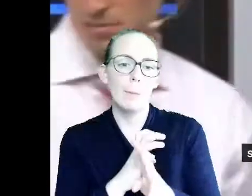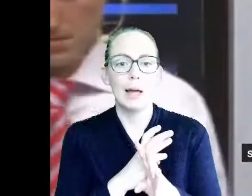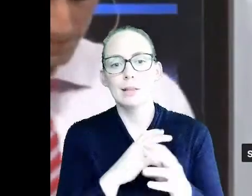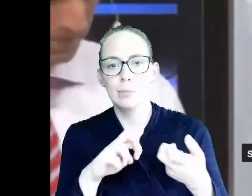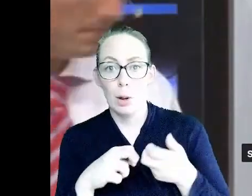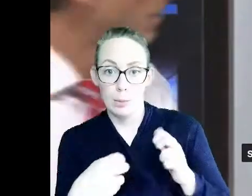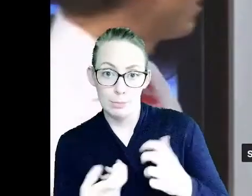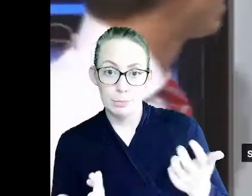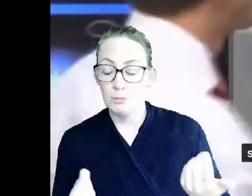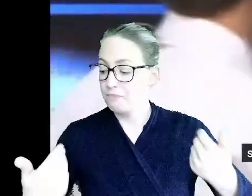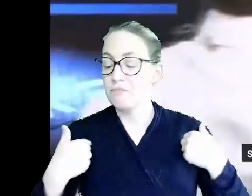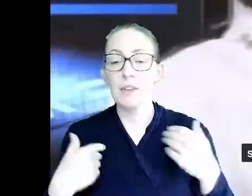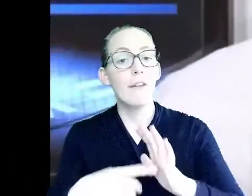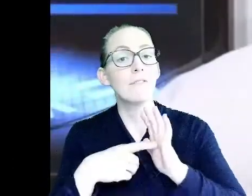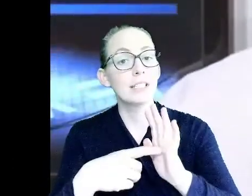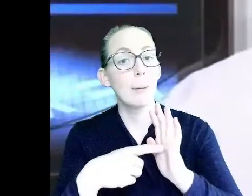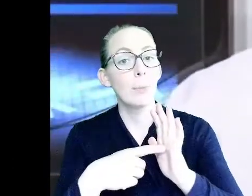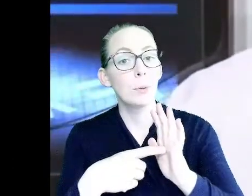For example,